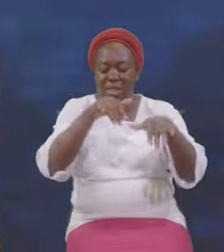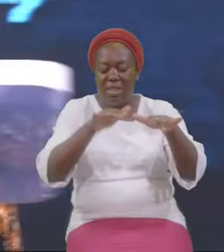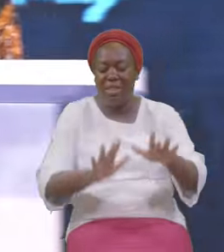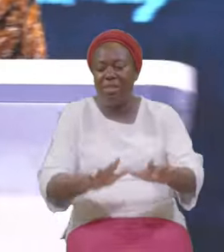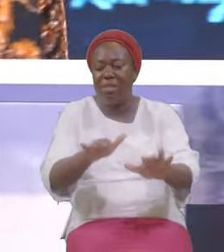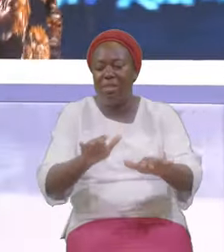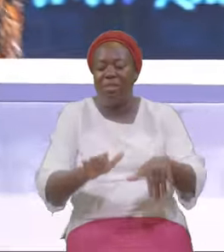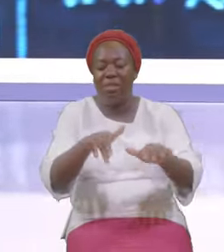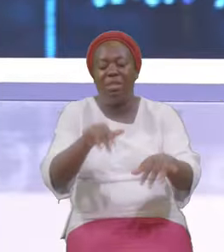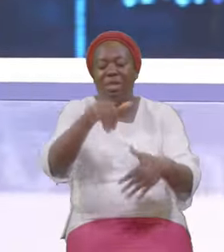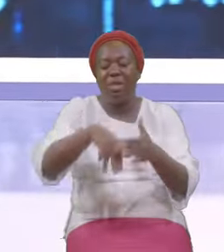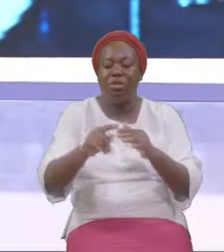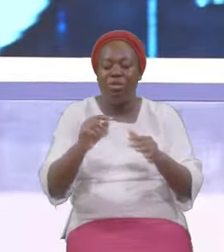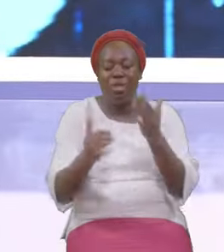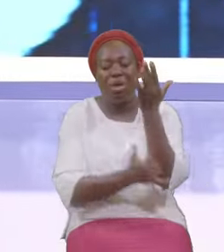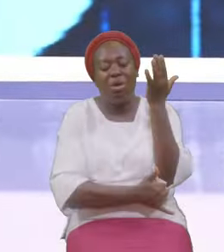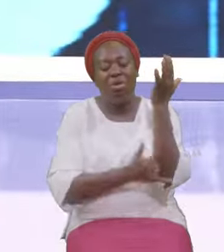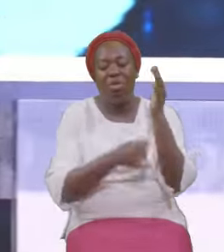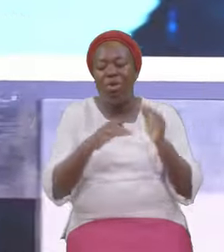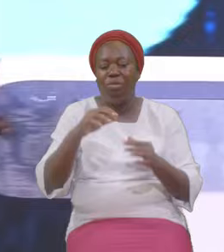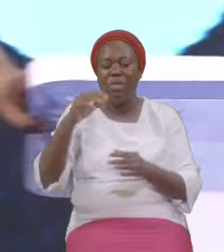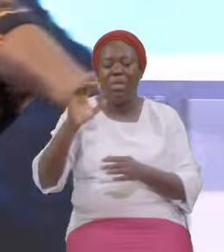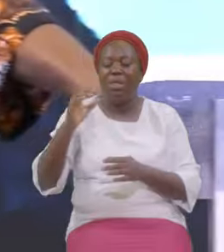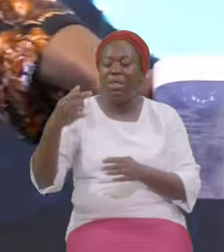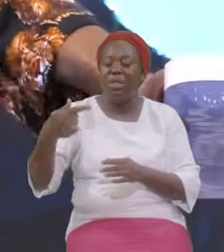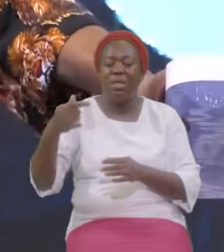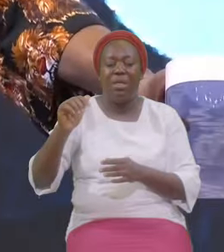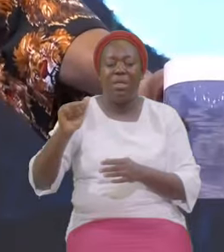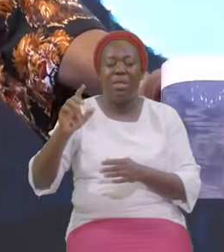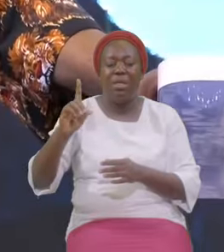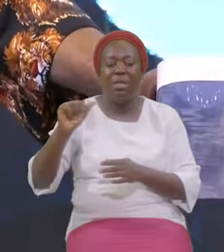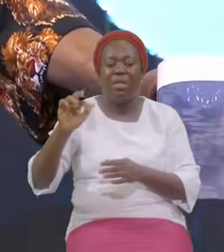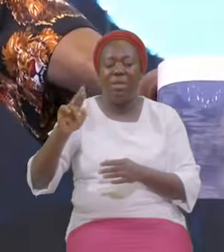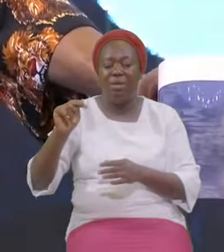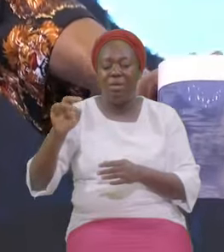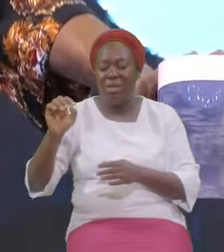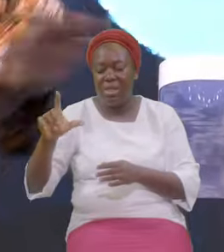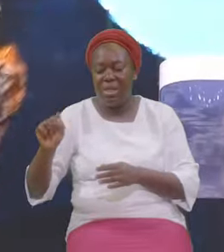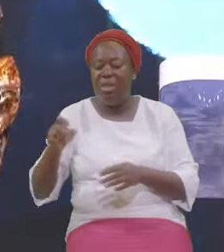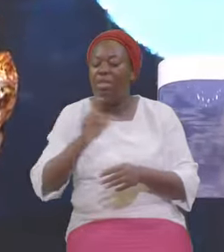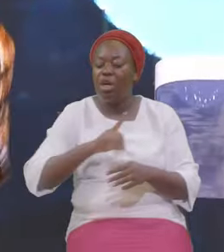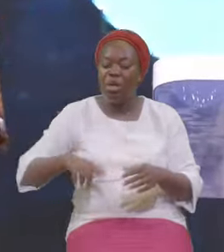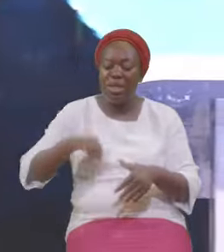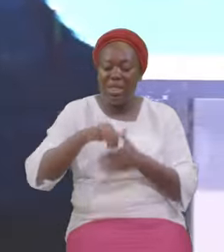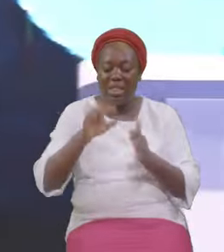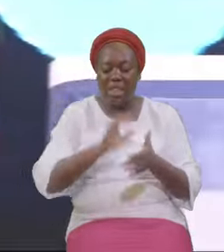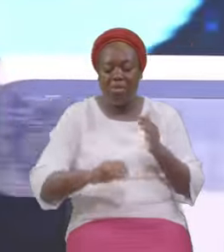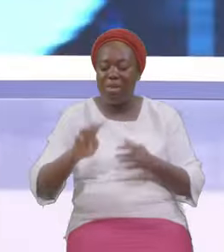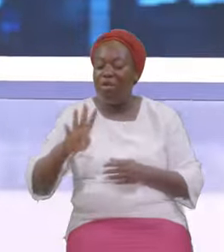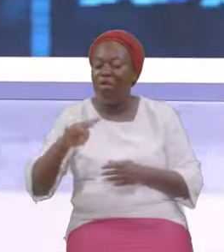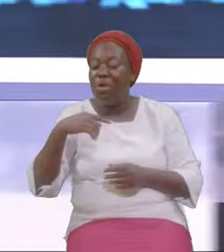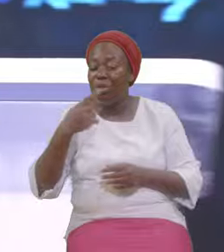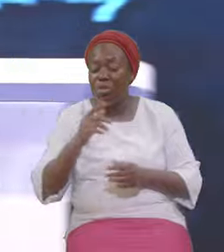the Gadarenes. The Lord, in chapter 4, told his disciples, he said, let us